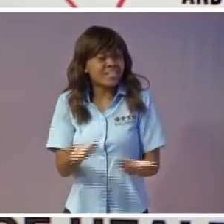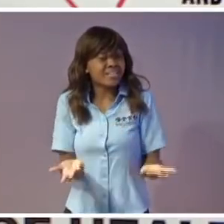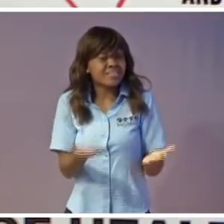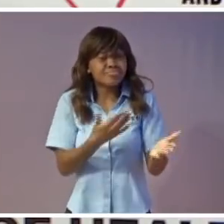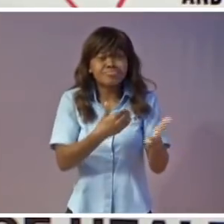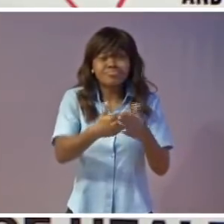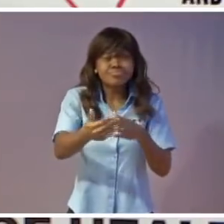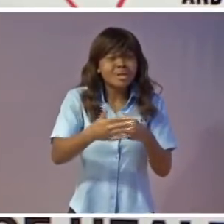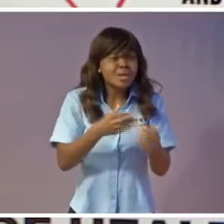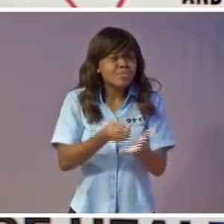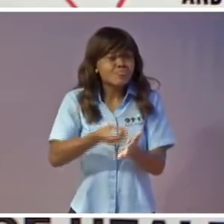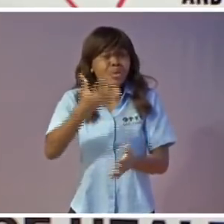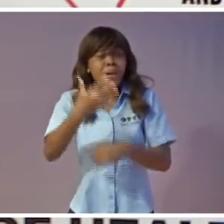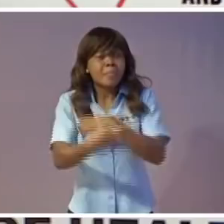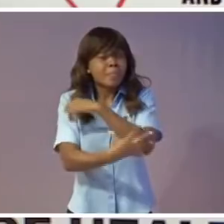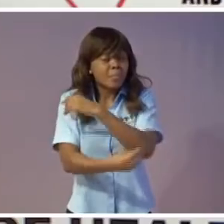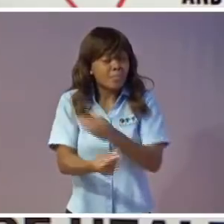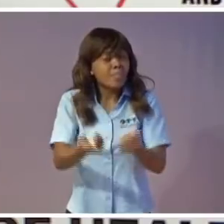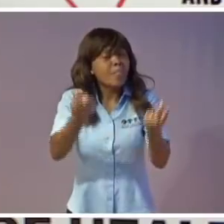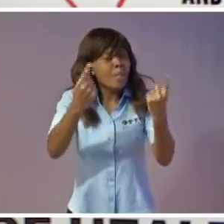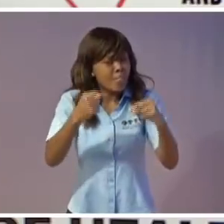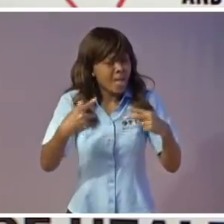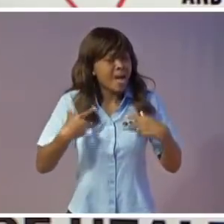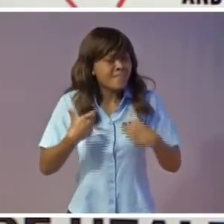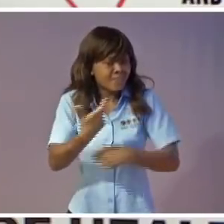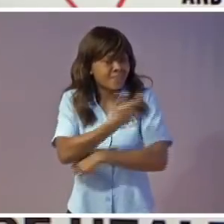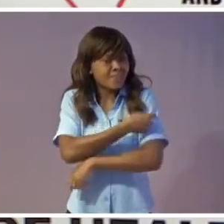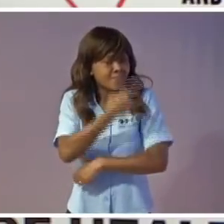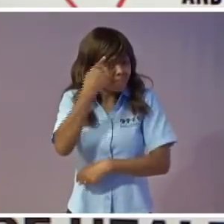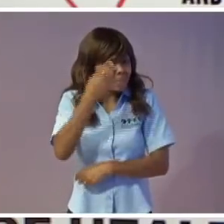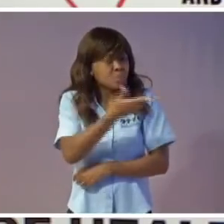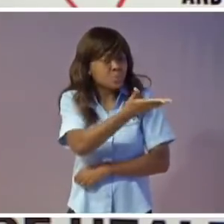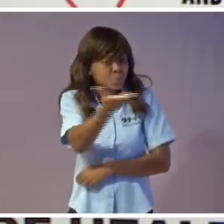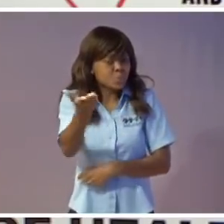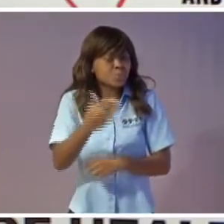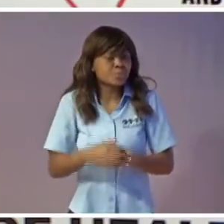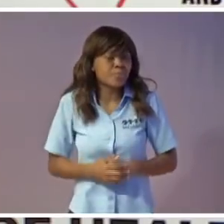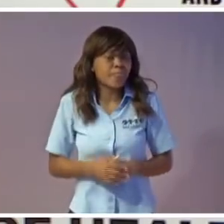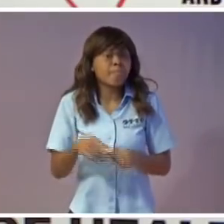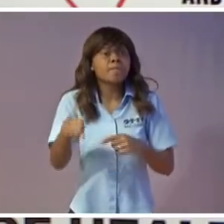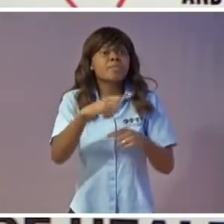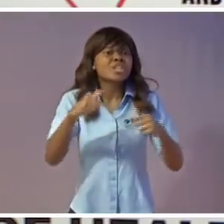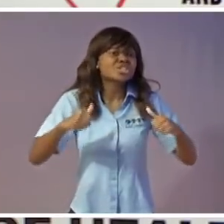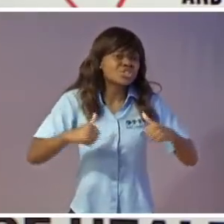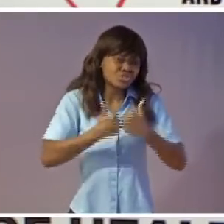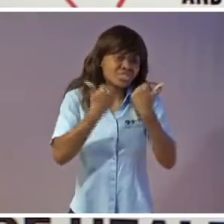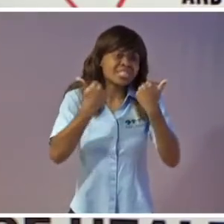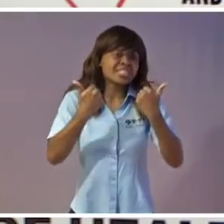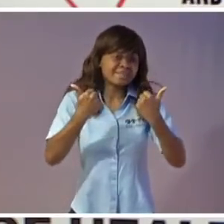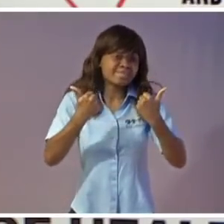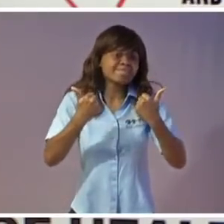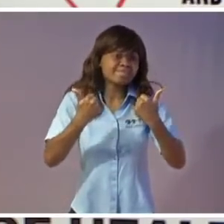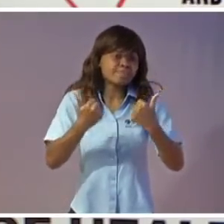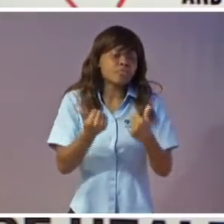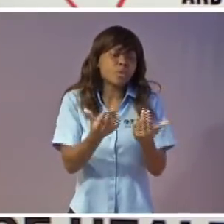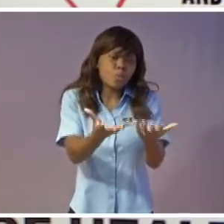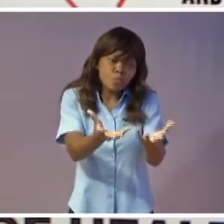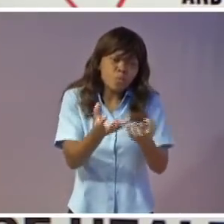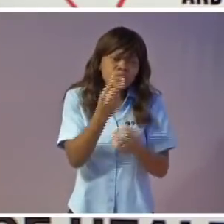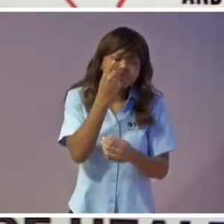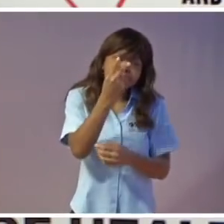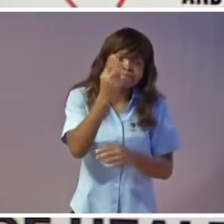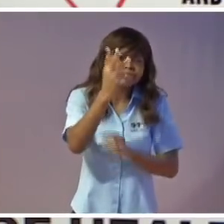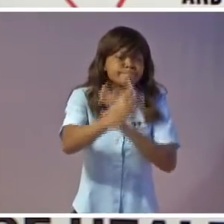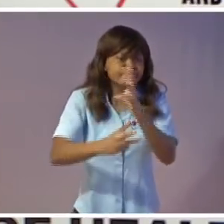challenged every country in the world to fully vaccinate 40% of their population by the end of